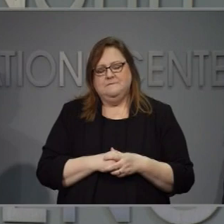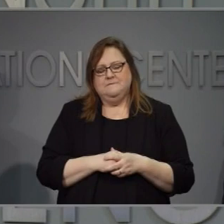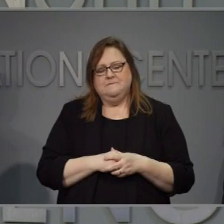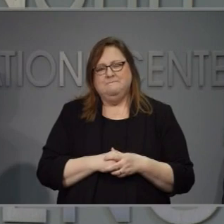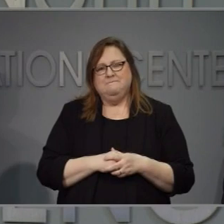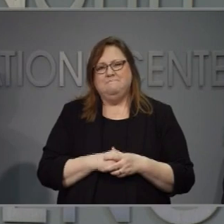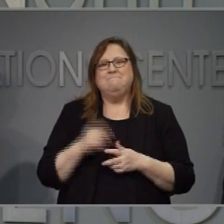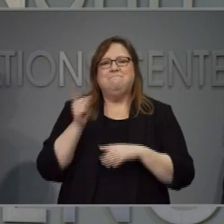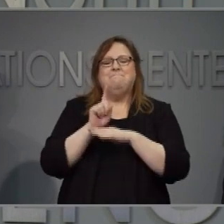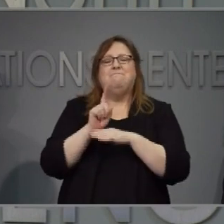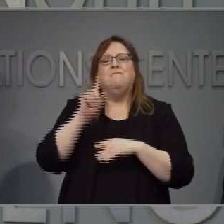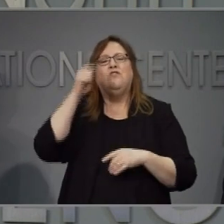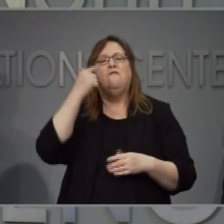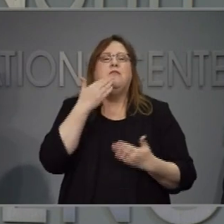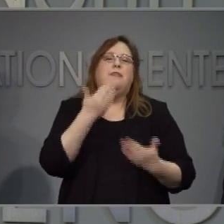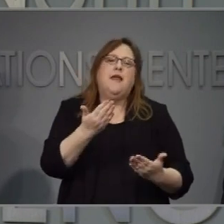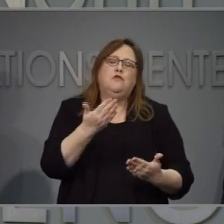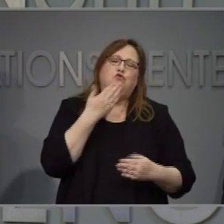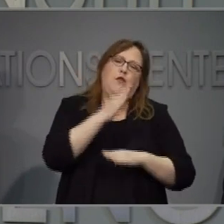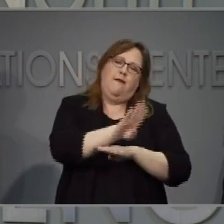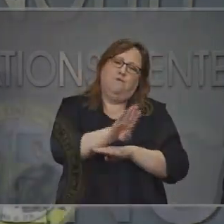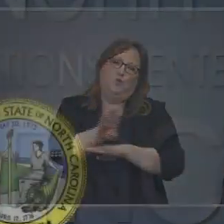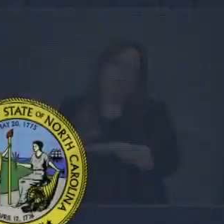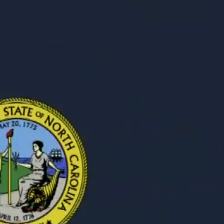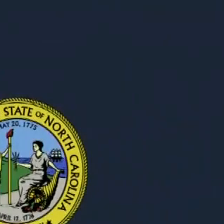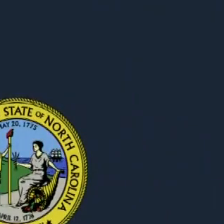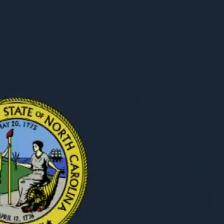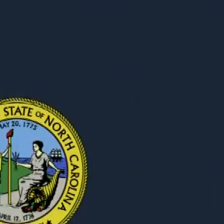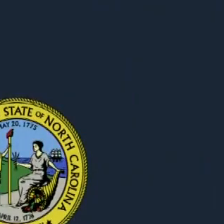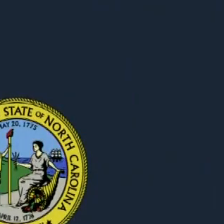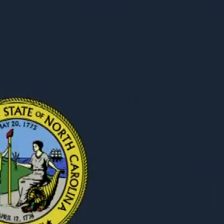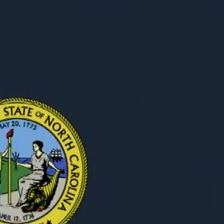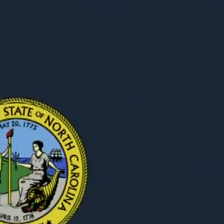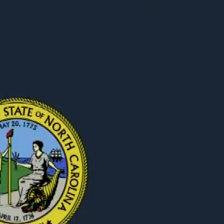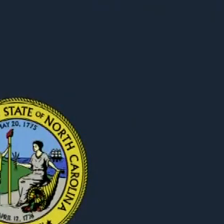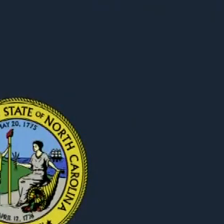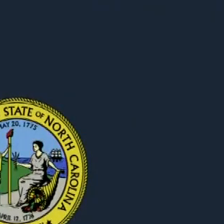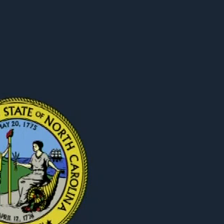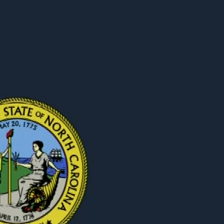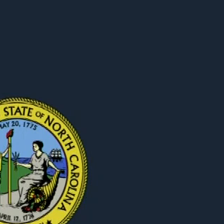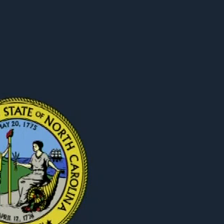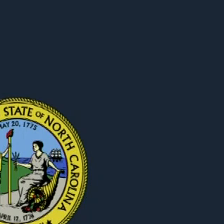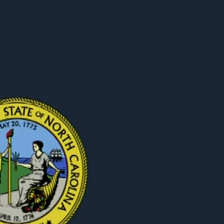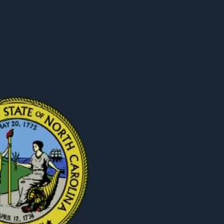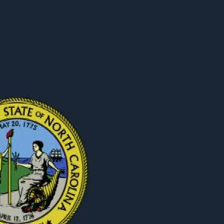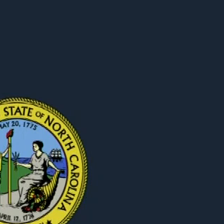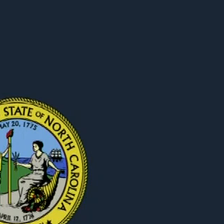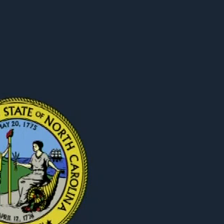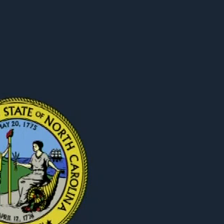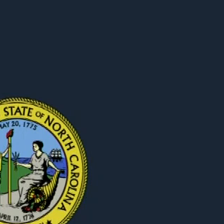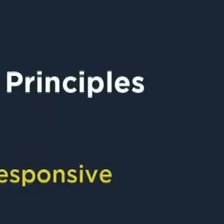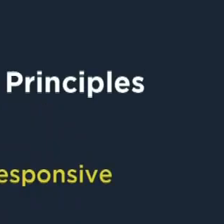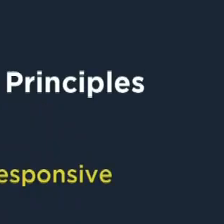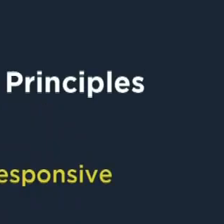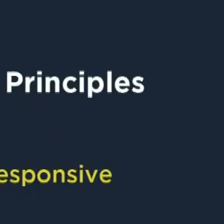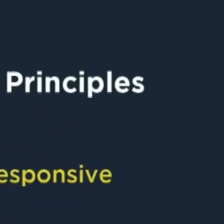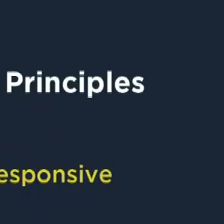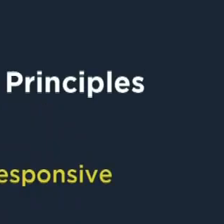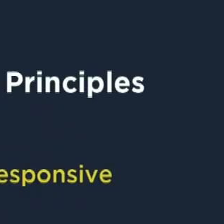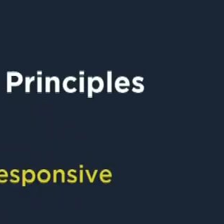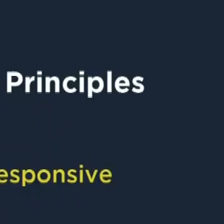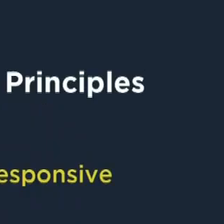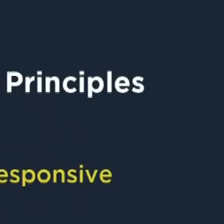Governor, thank you, and good afternoon, everyone. The governor's charge to my team a few weeks ago was very